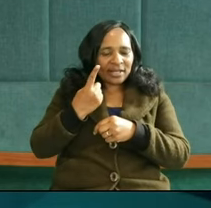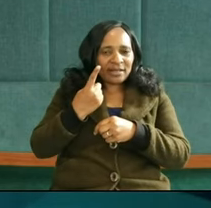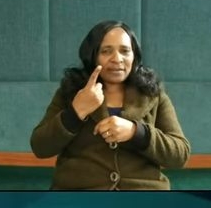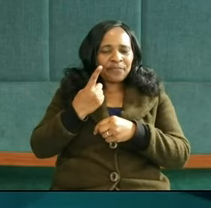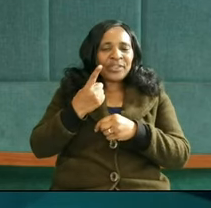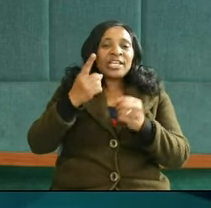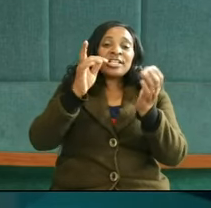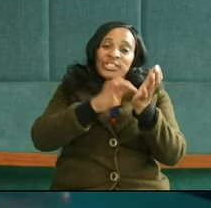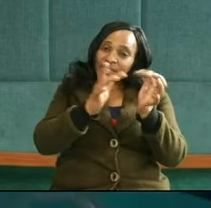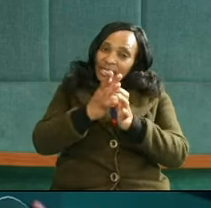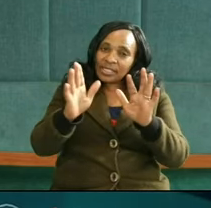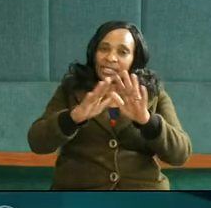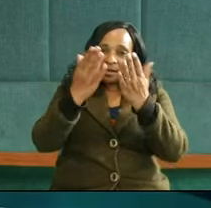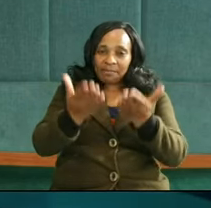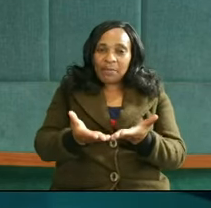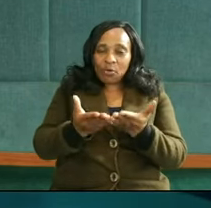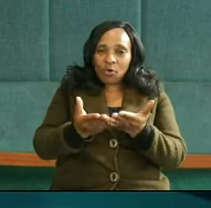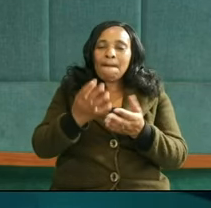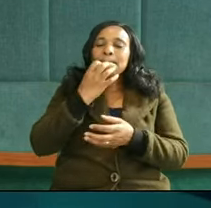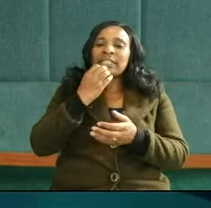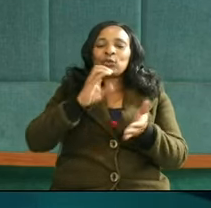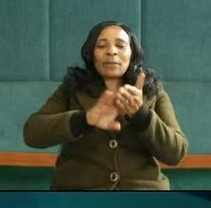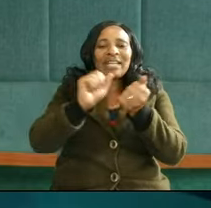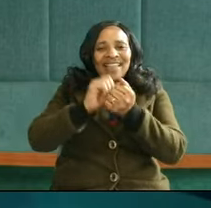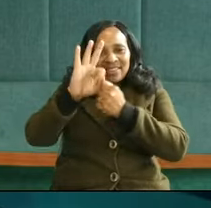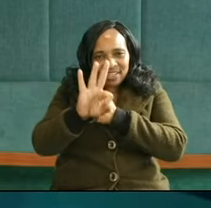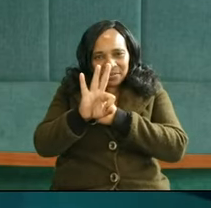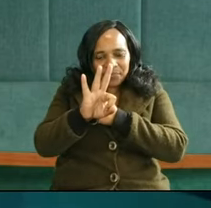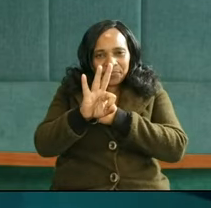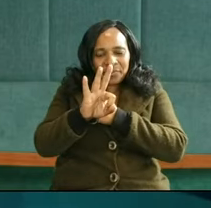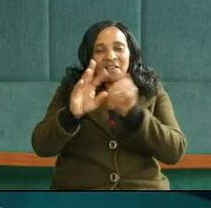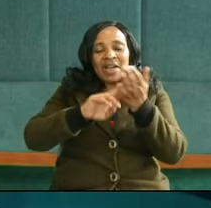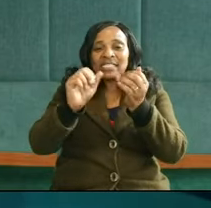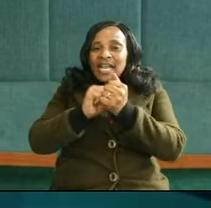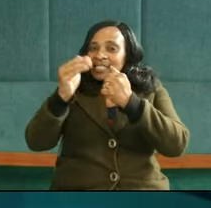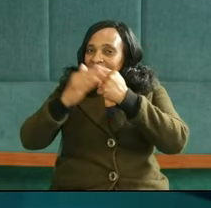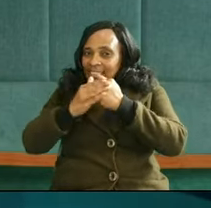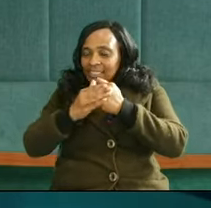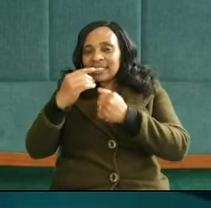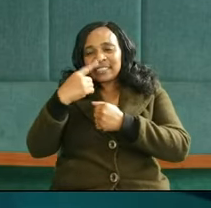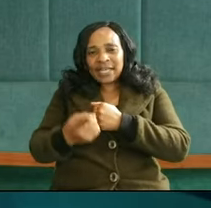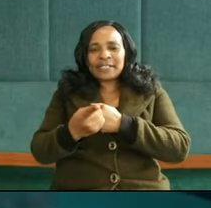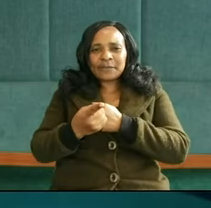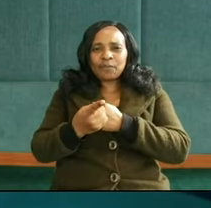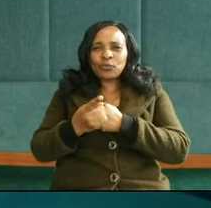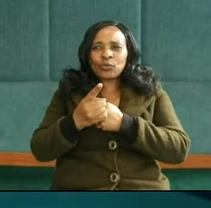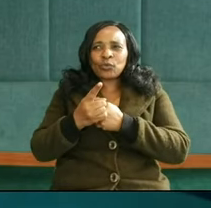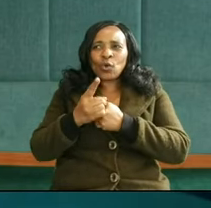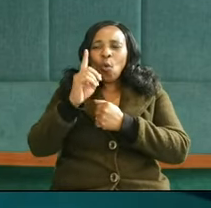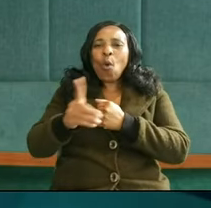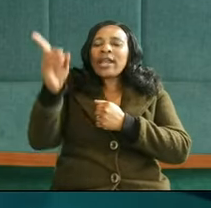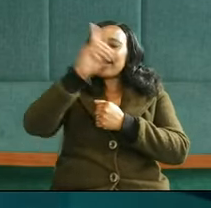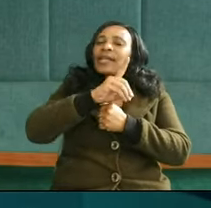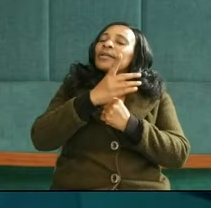book of Matthew chapter 13 and verse 19, did say this one day when he